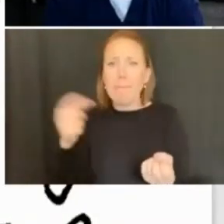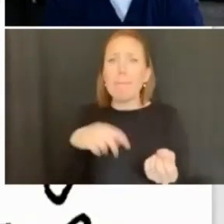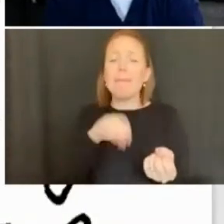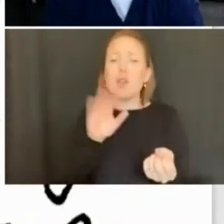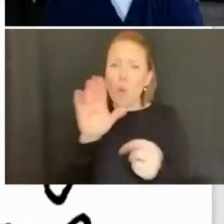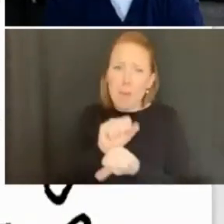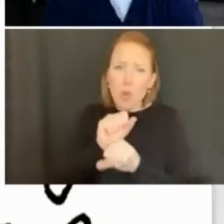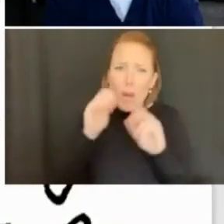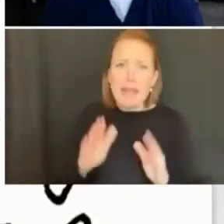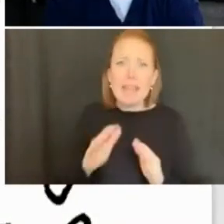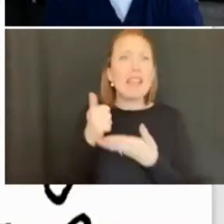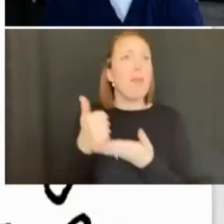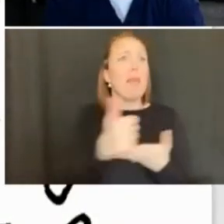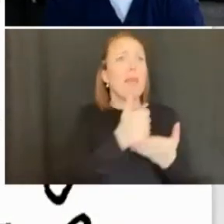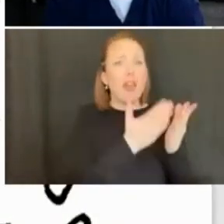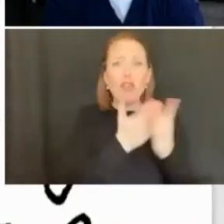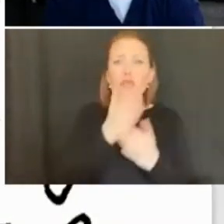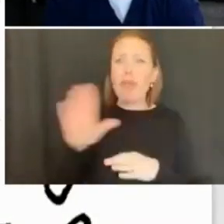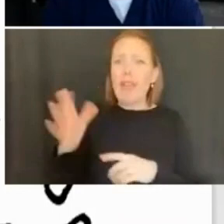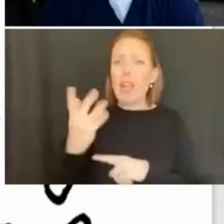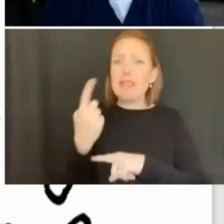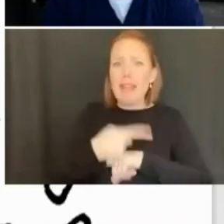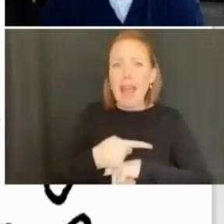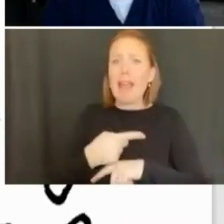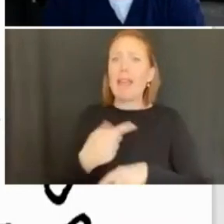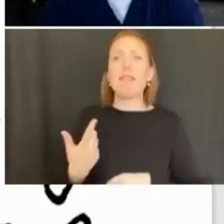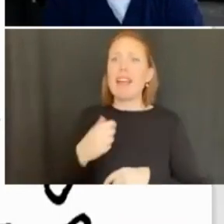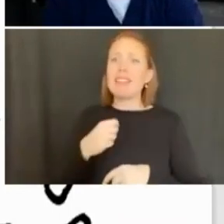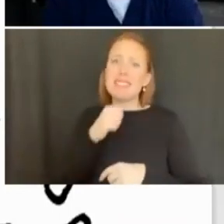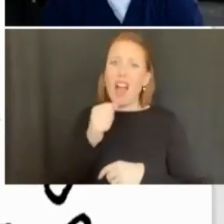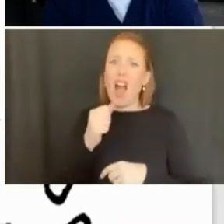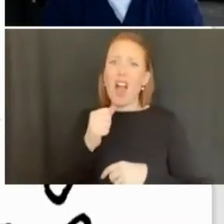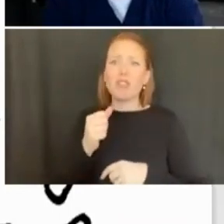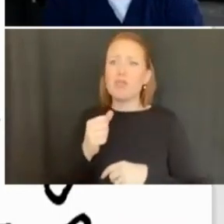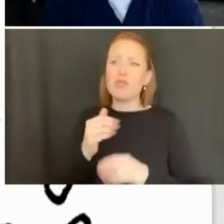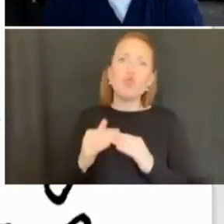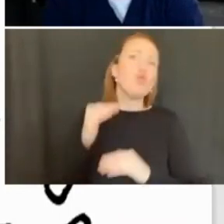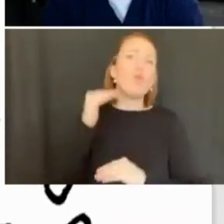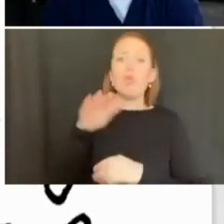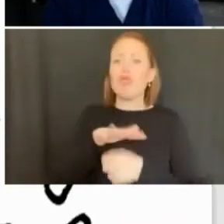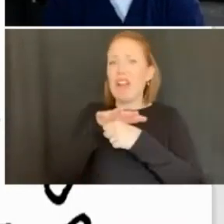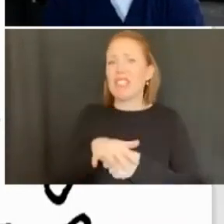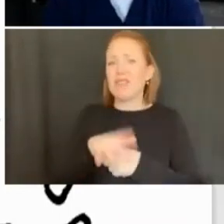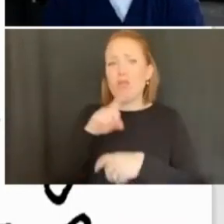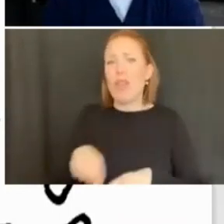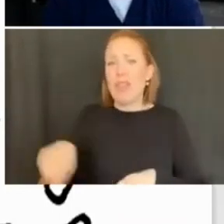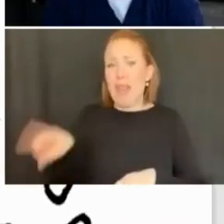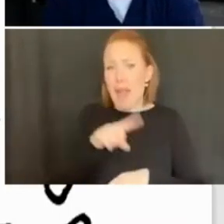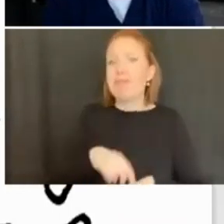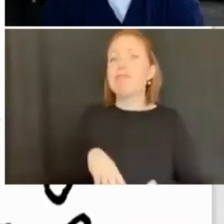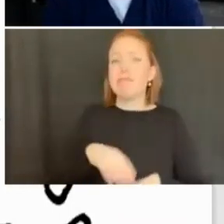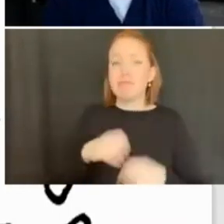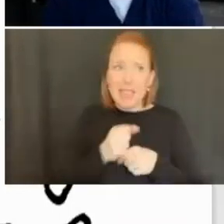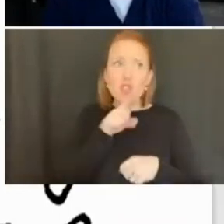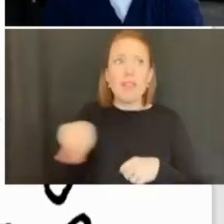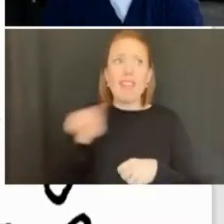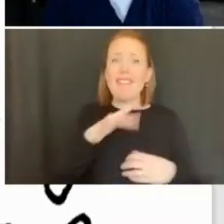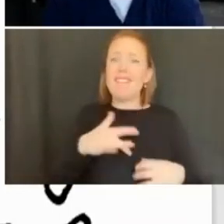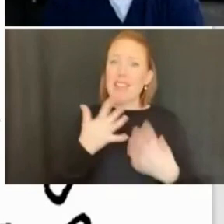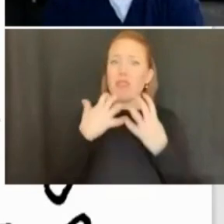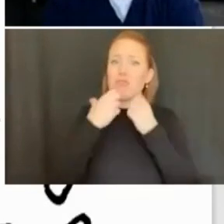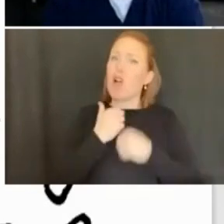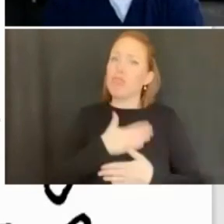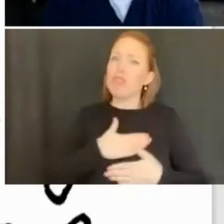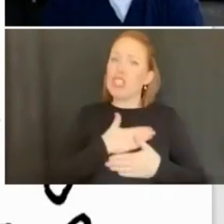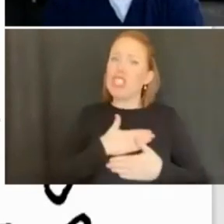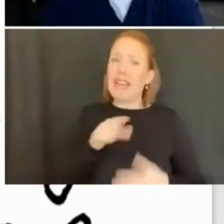making them get through the day in a way that's not as stressful as it could be. Right. That's right. Making sure they feel valued.